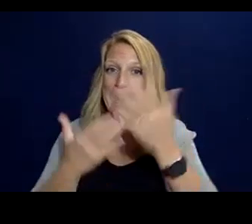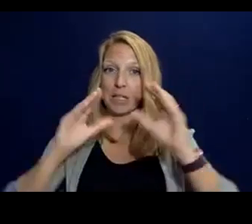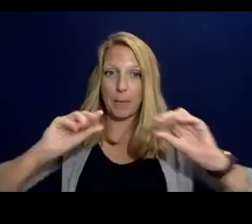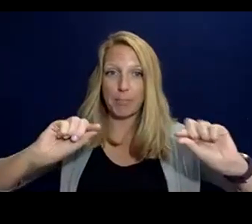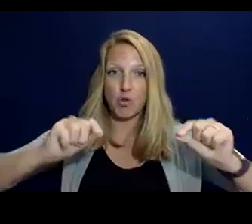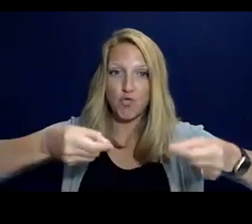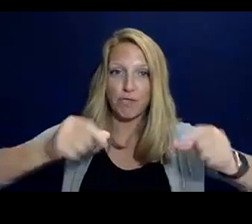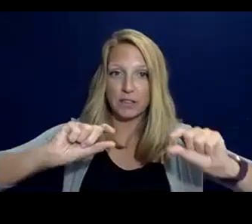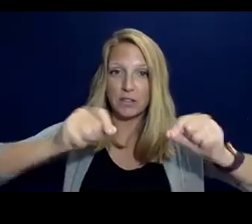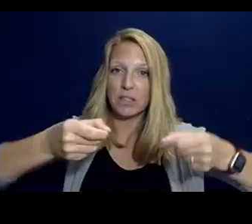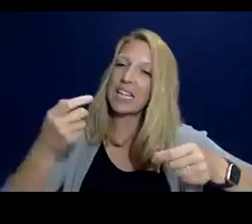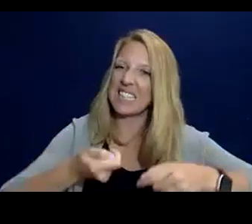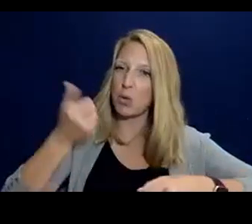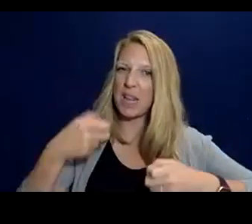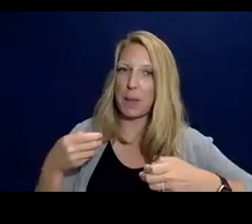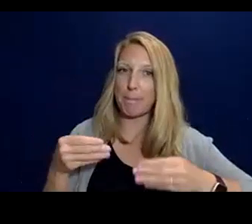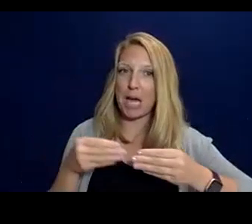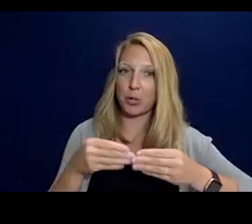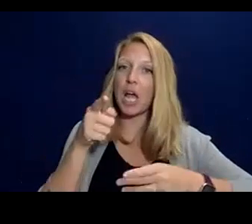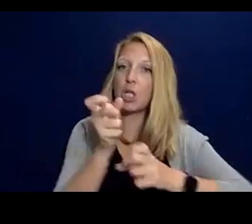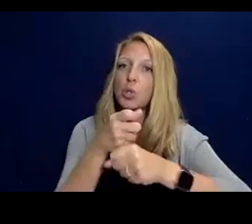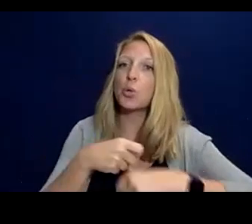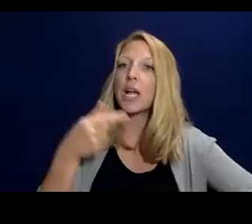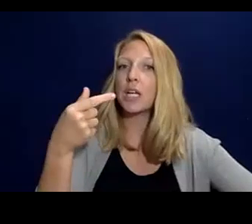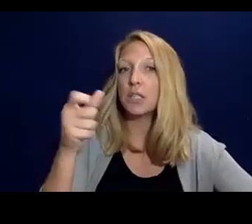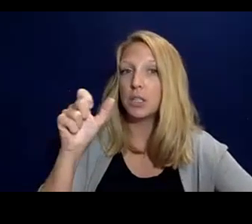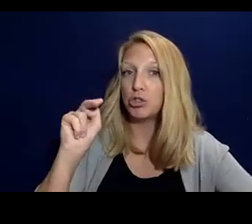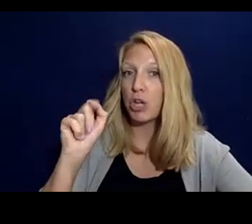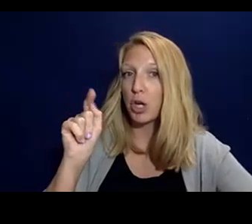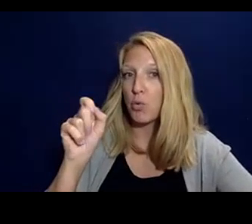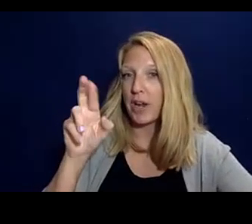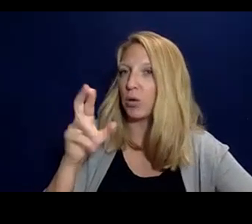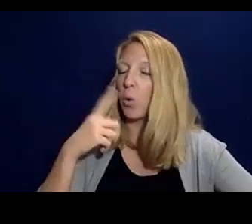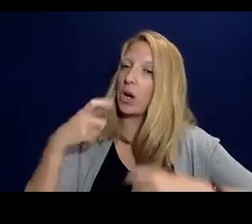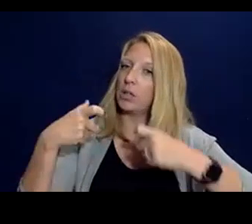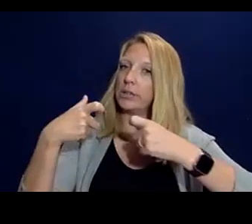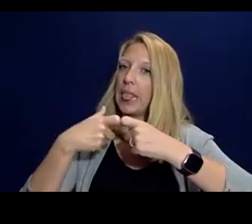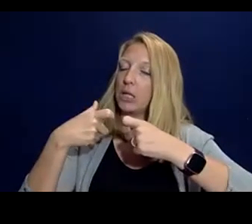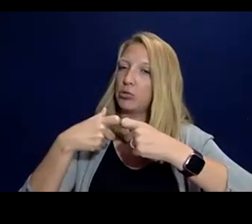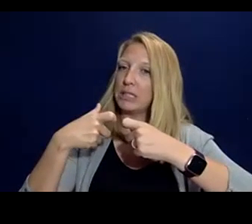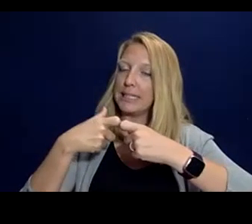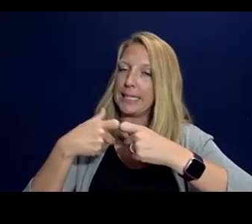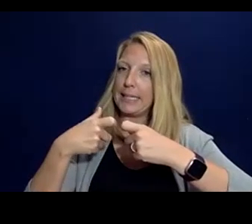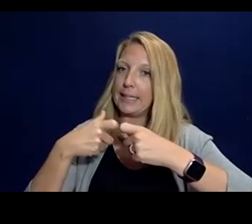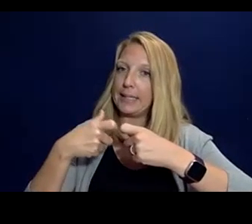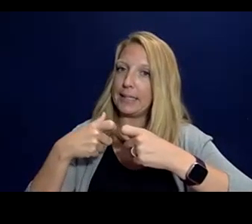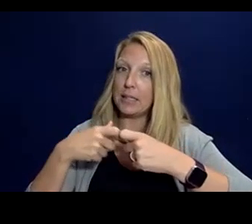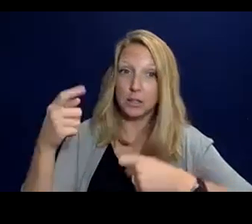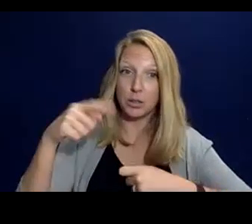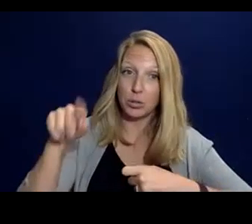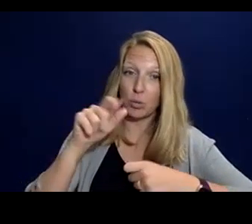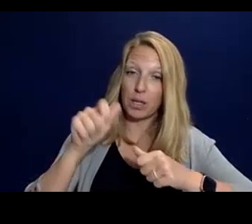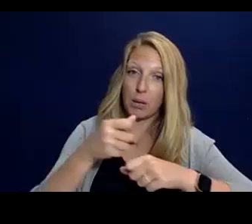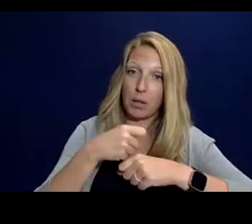the battery out, and we create a generator, we create electricity. So we can manipulate the magnetic property of the